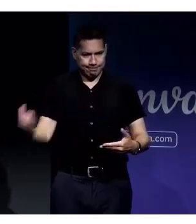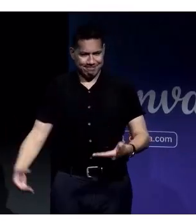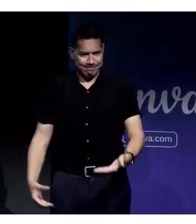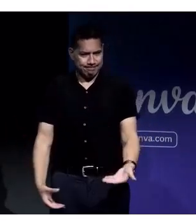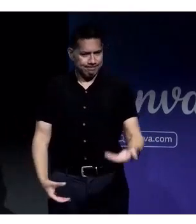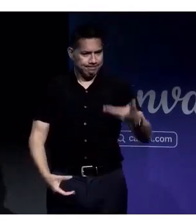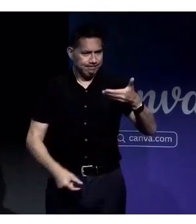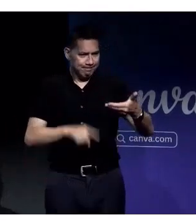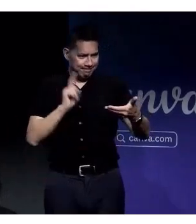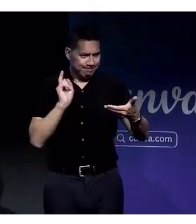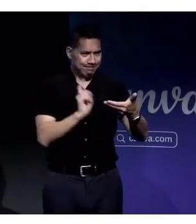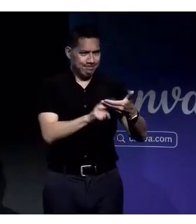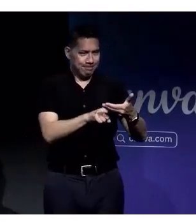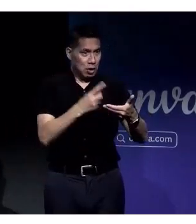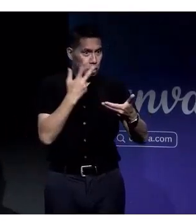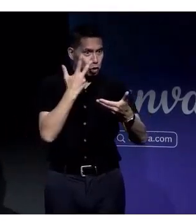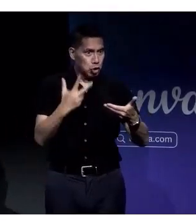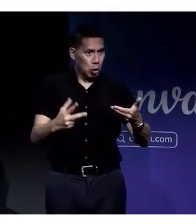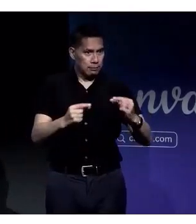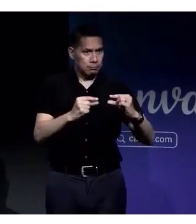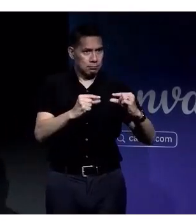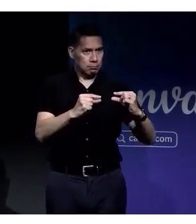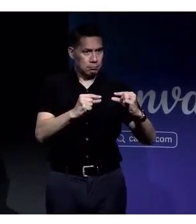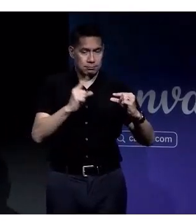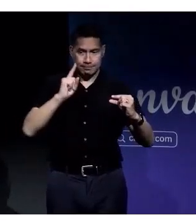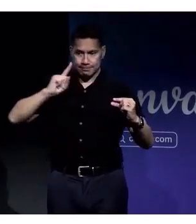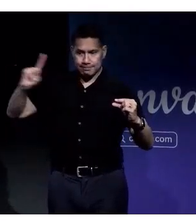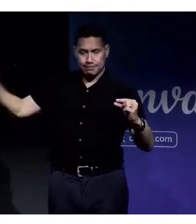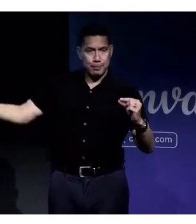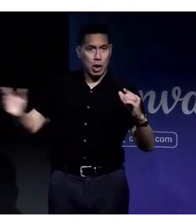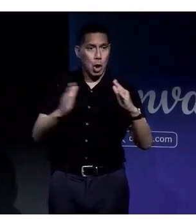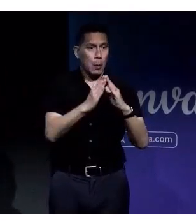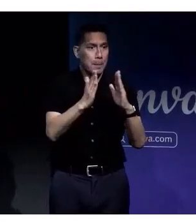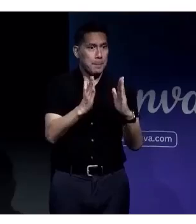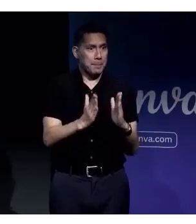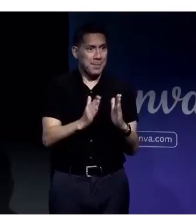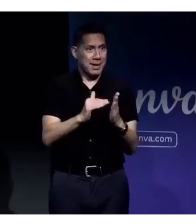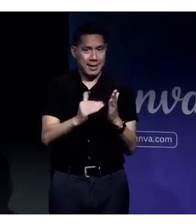size. Here we are looking at the homepage now in